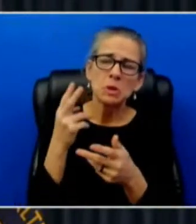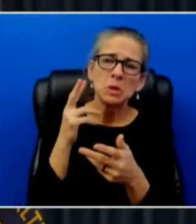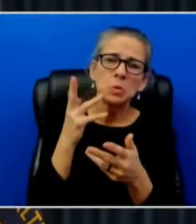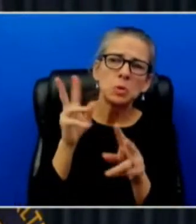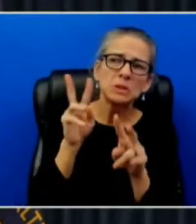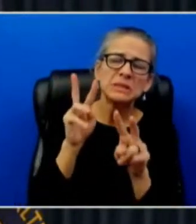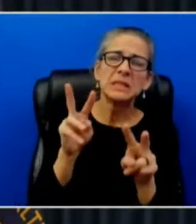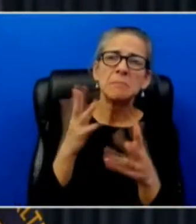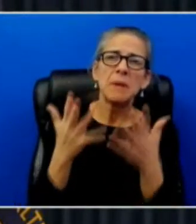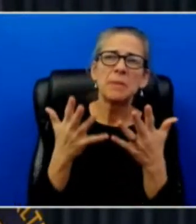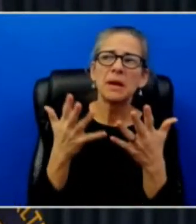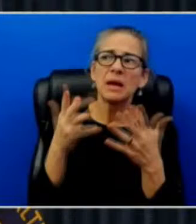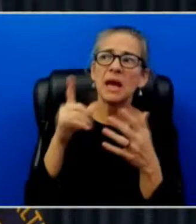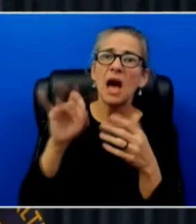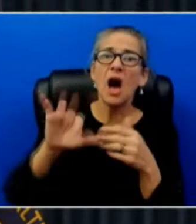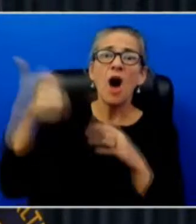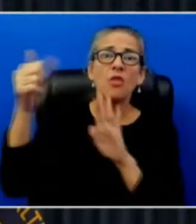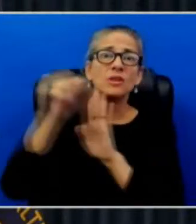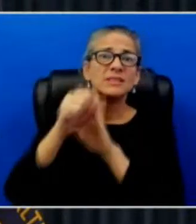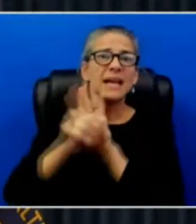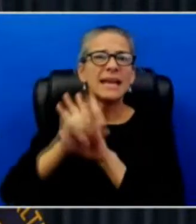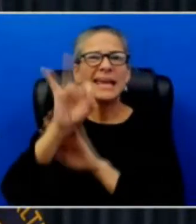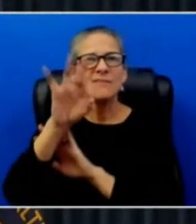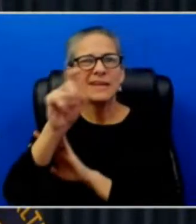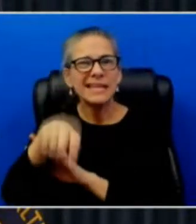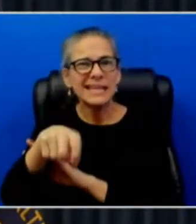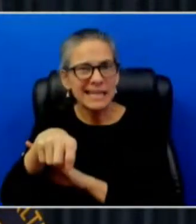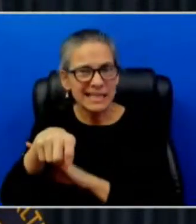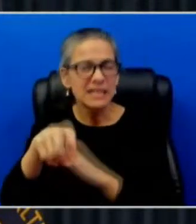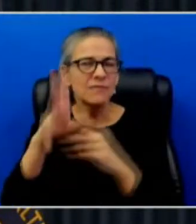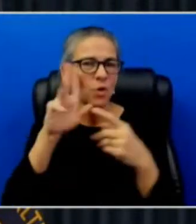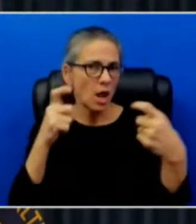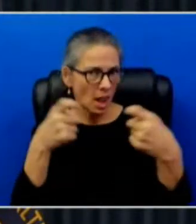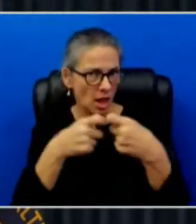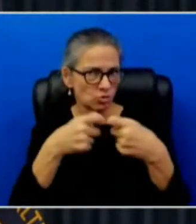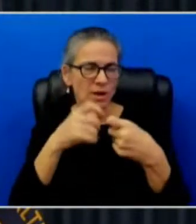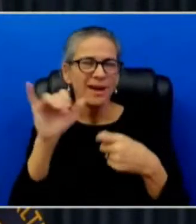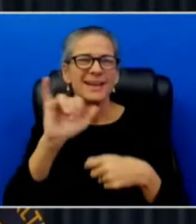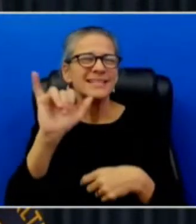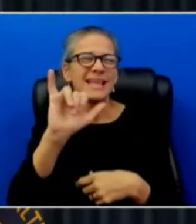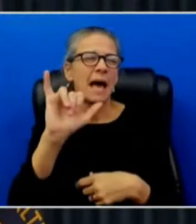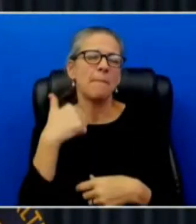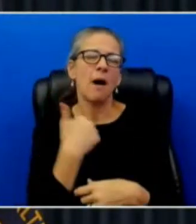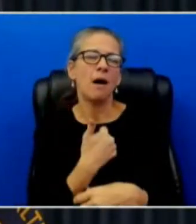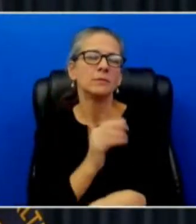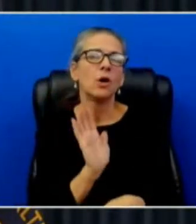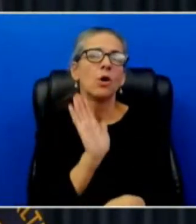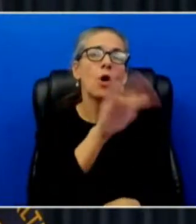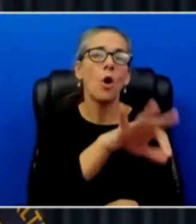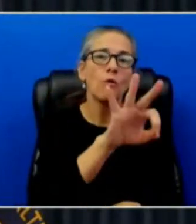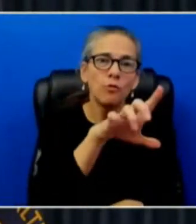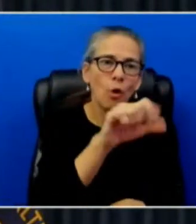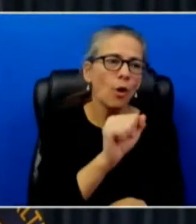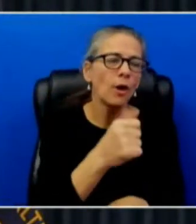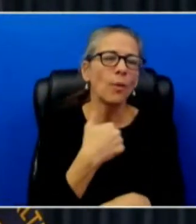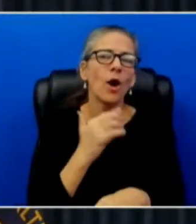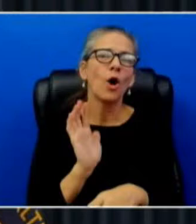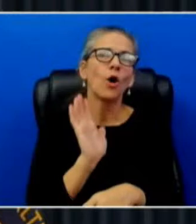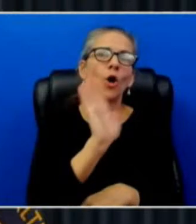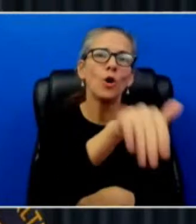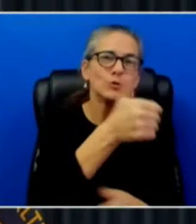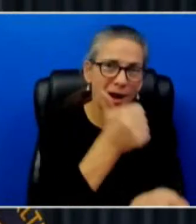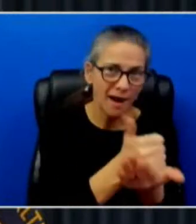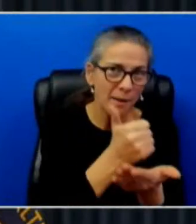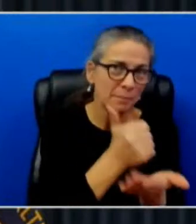I think they pre-position some, just like we go to Florida and to other places in times of really big storms.